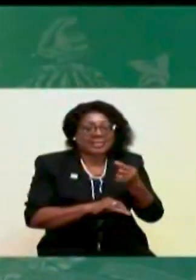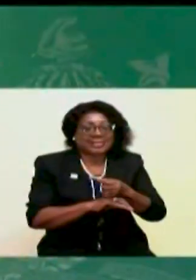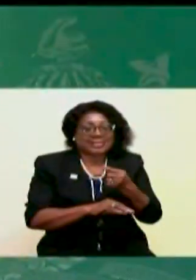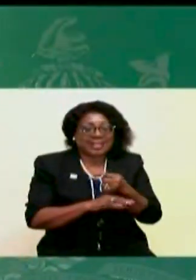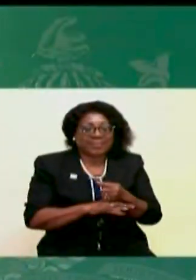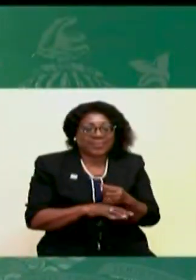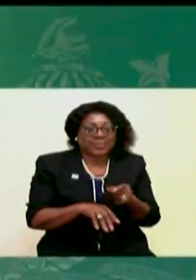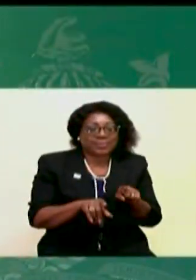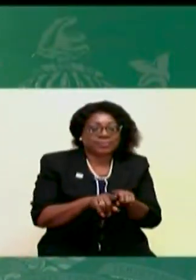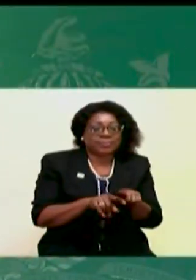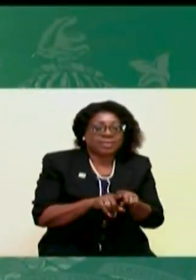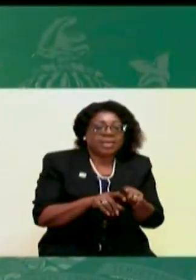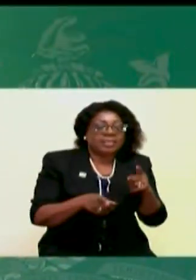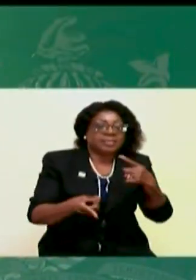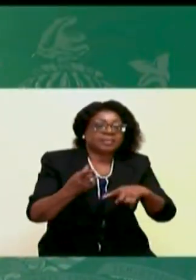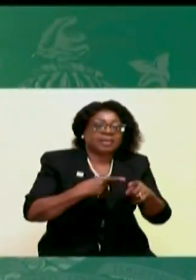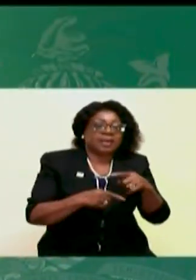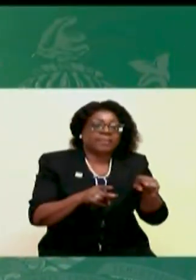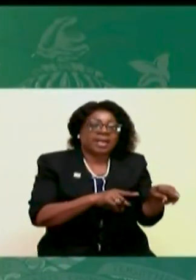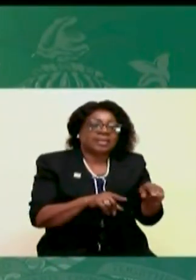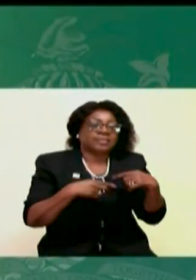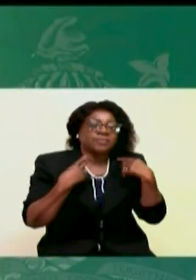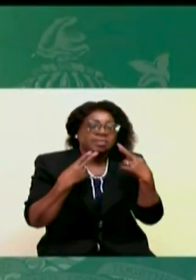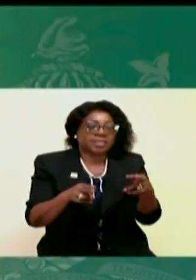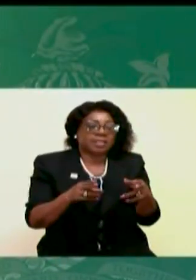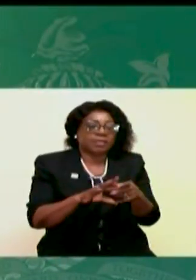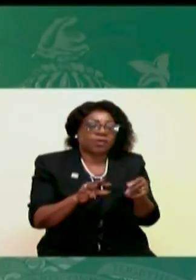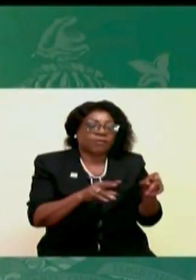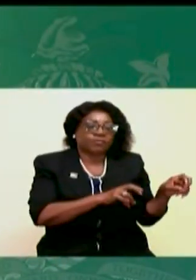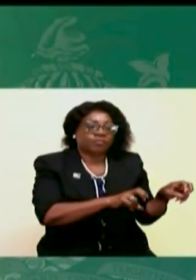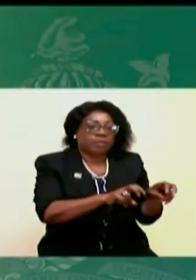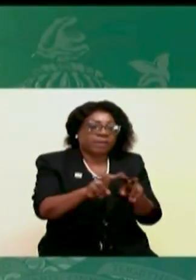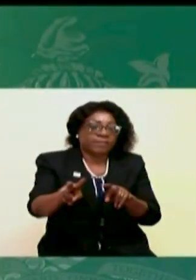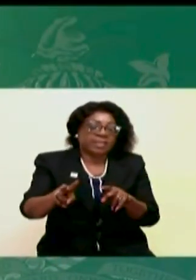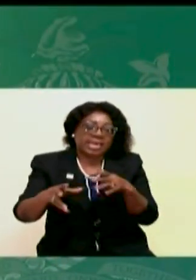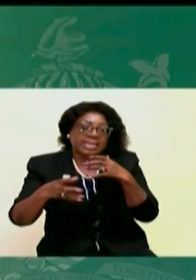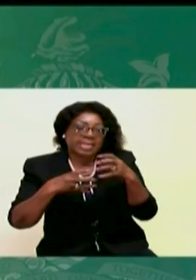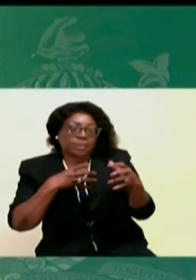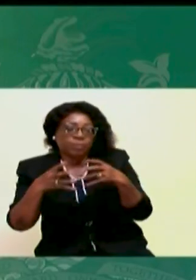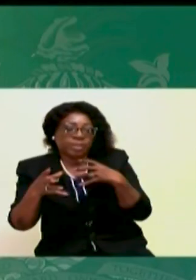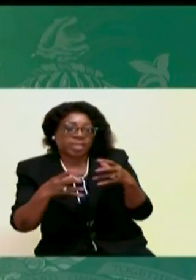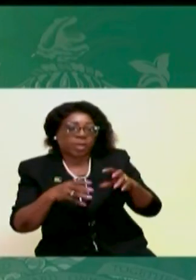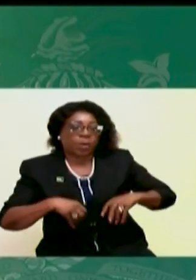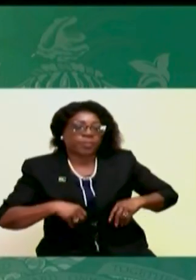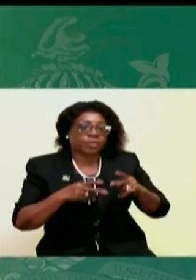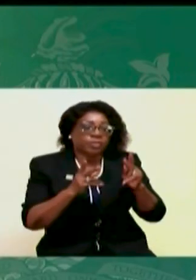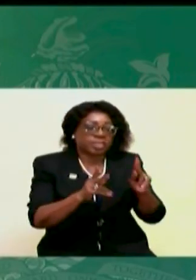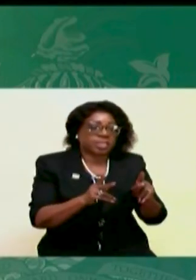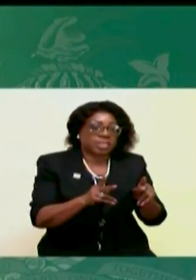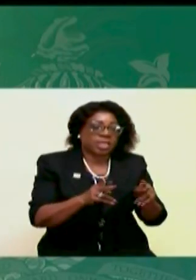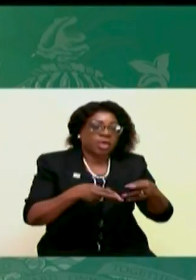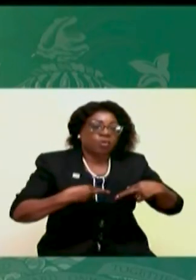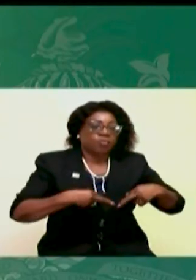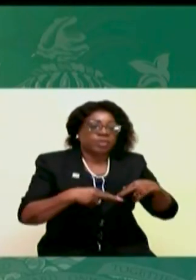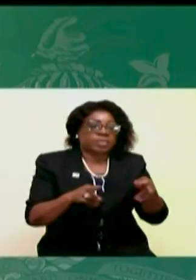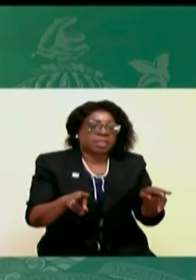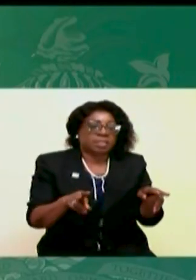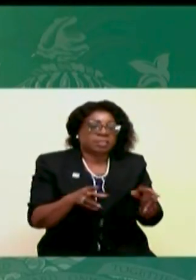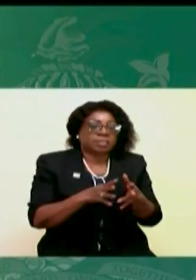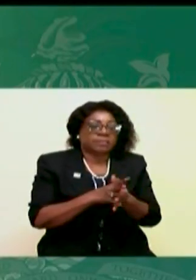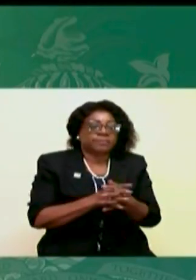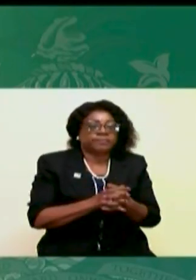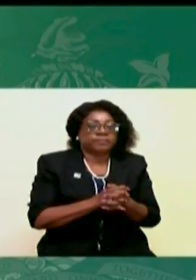This comes as a result of travel and networking opportunities, Madam Speaker. Results, no wastage